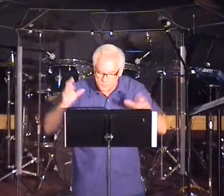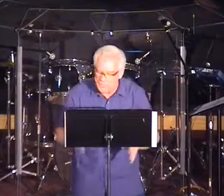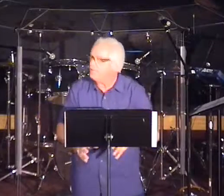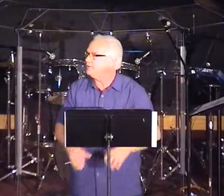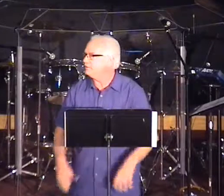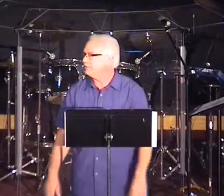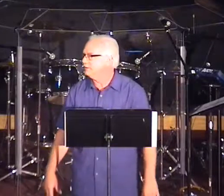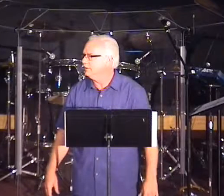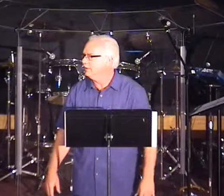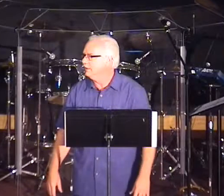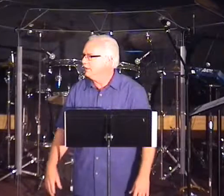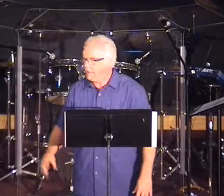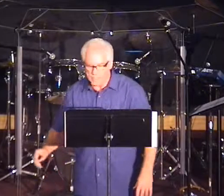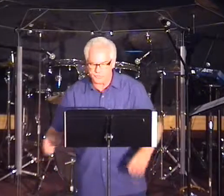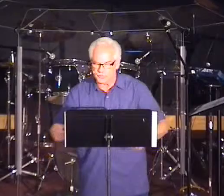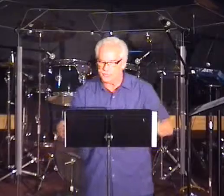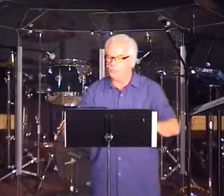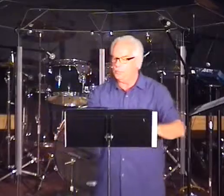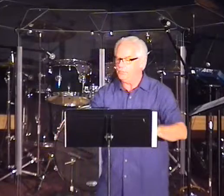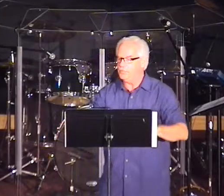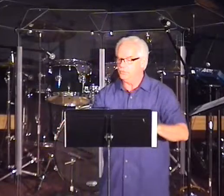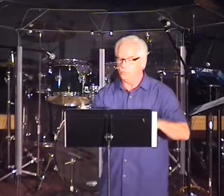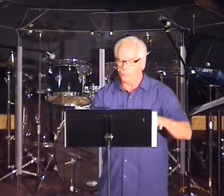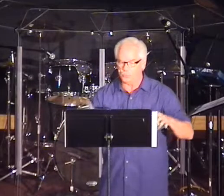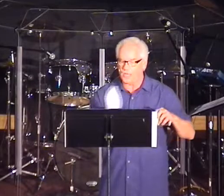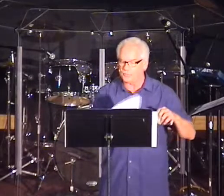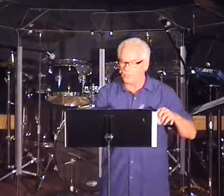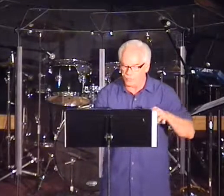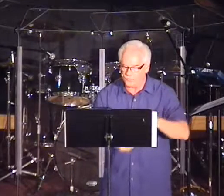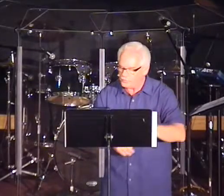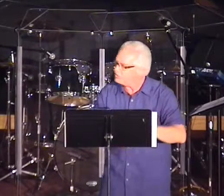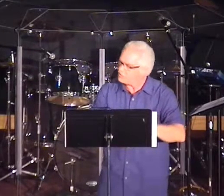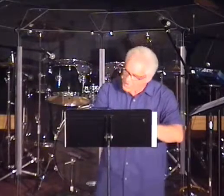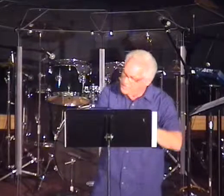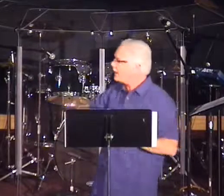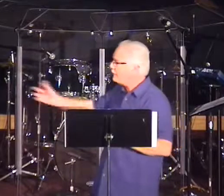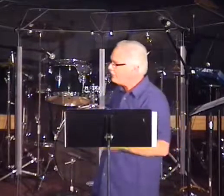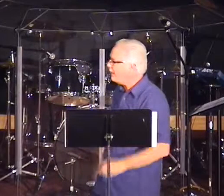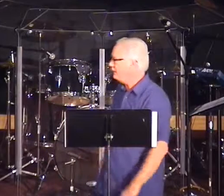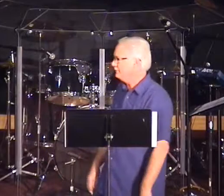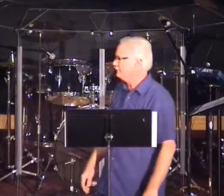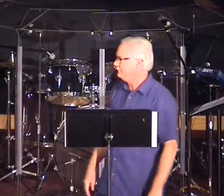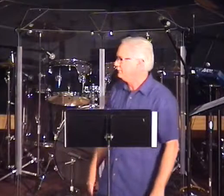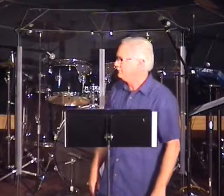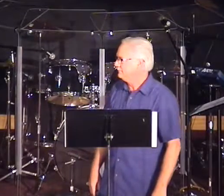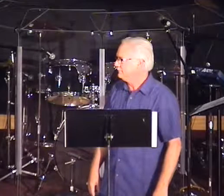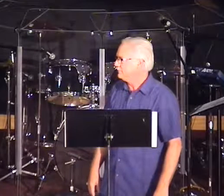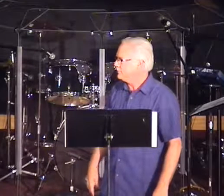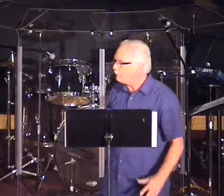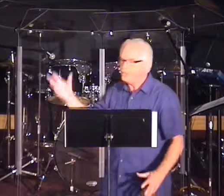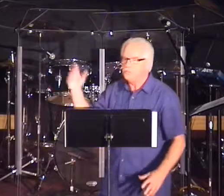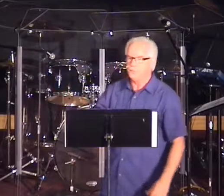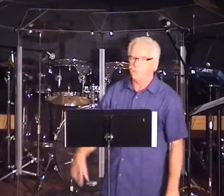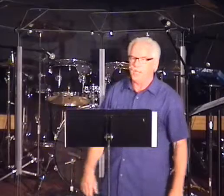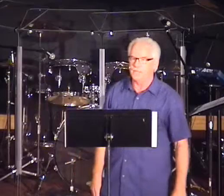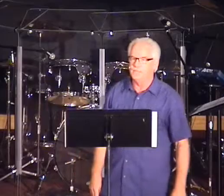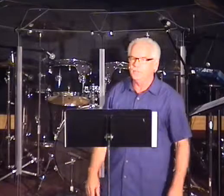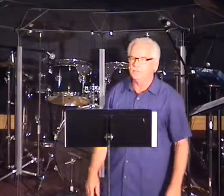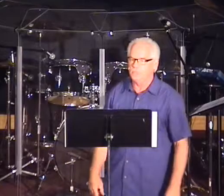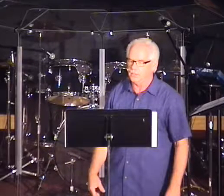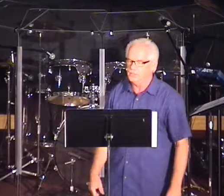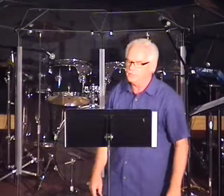lostness means. He understood what it means when the world grabs a hold of you and just takes everything. Separates you from